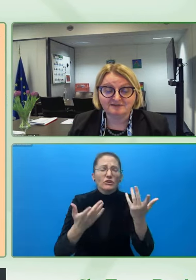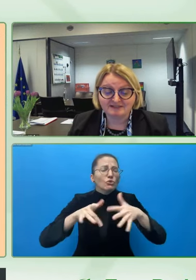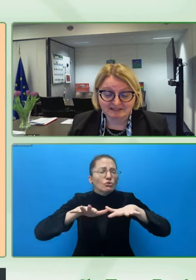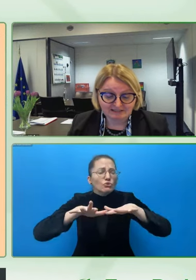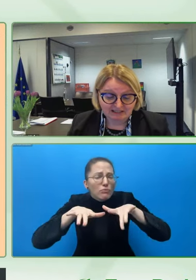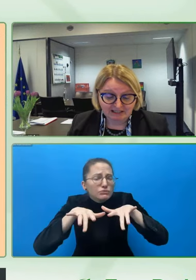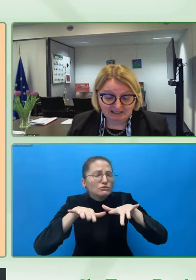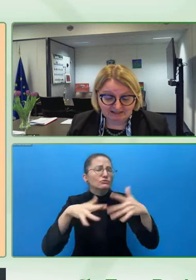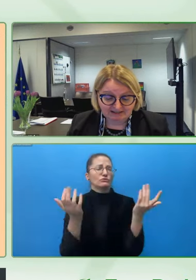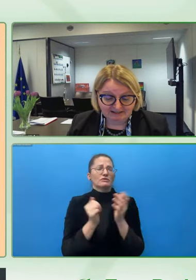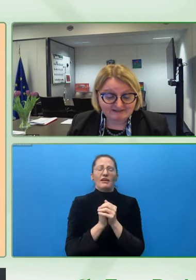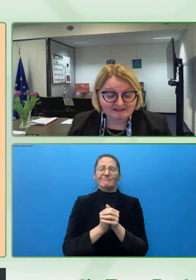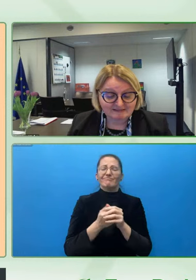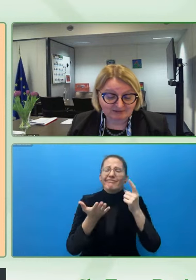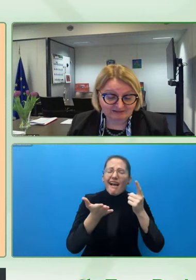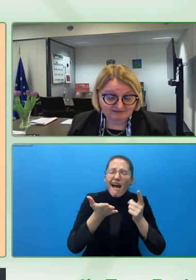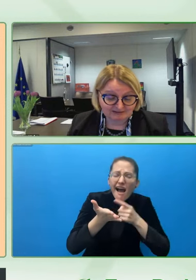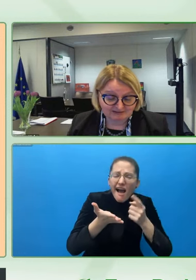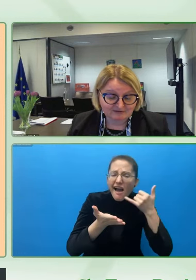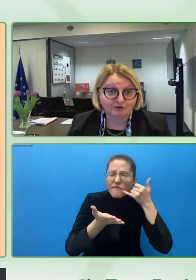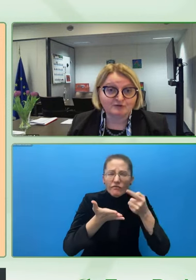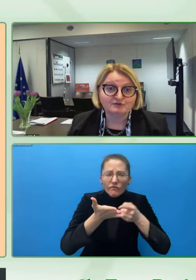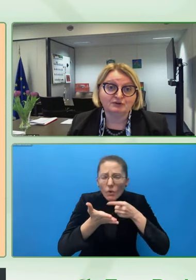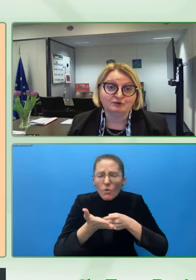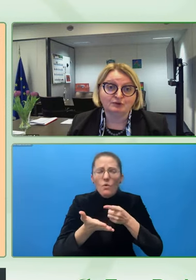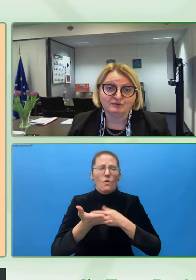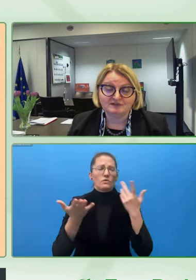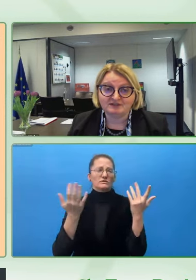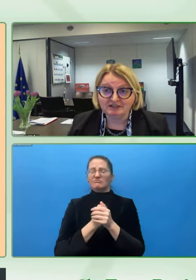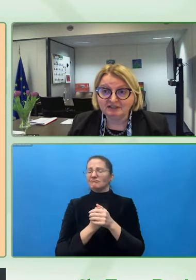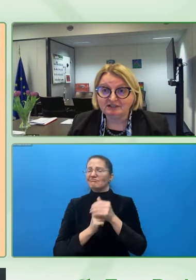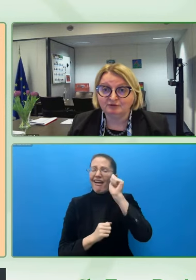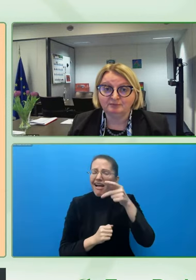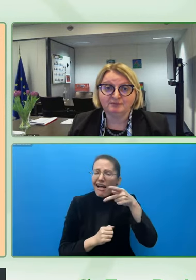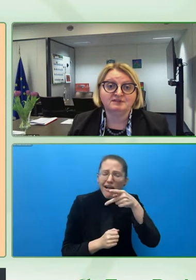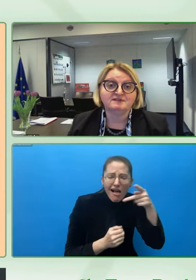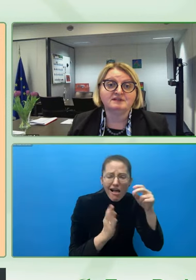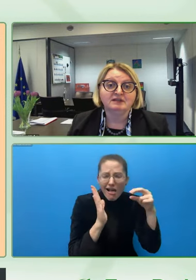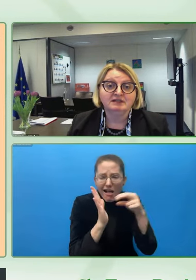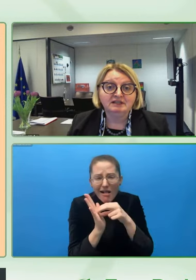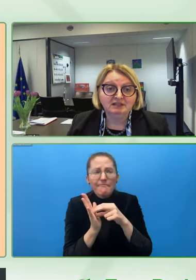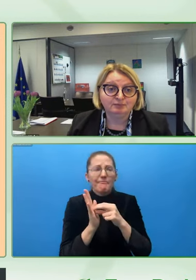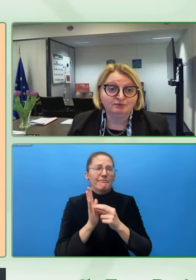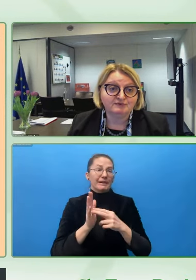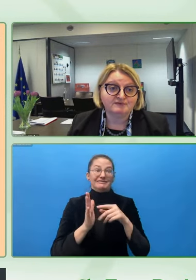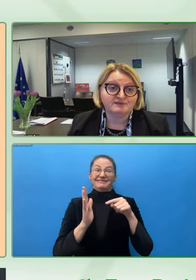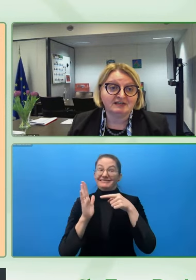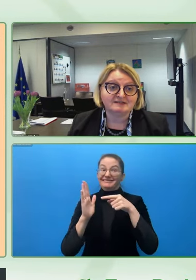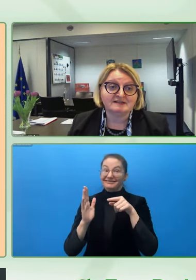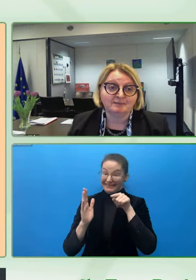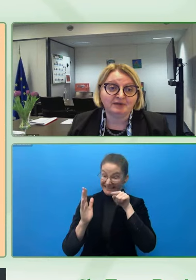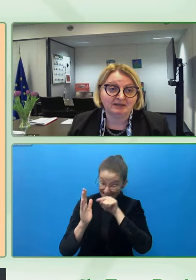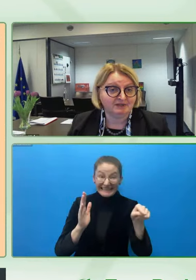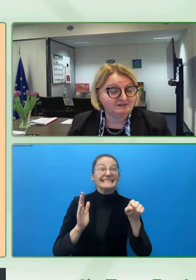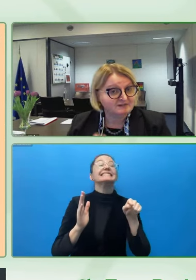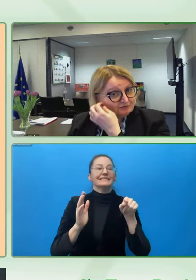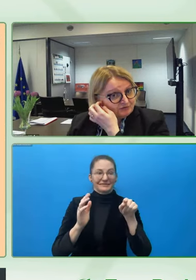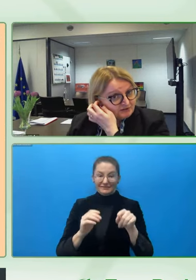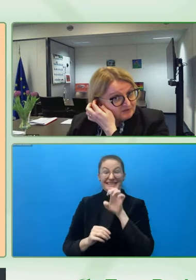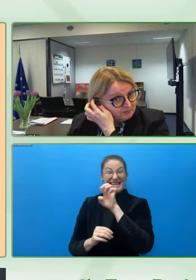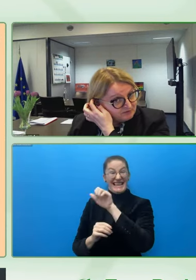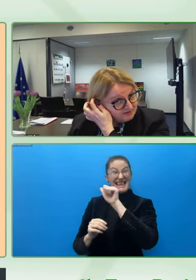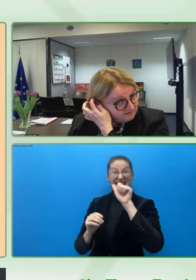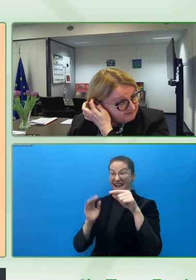banking services. The Accessibility Act also includes the e-commerce, e-books, and some elements